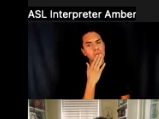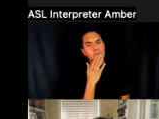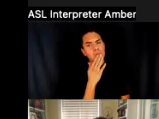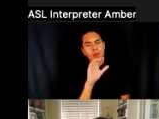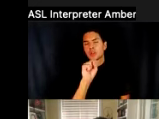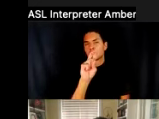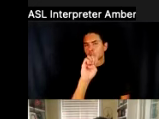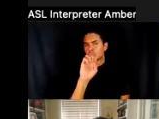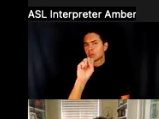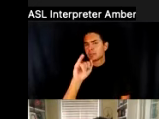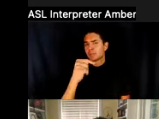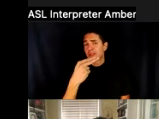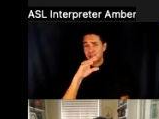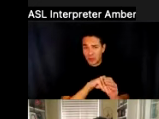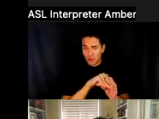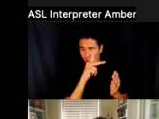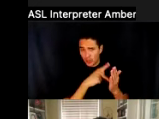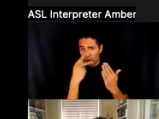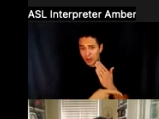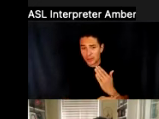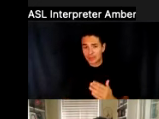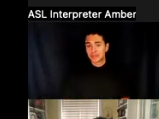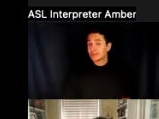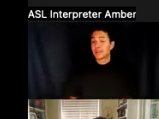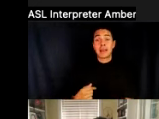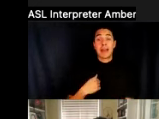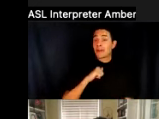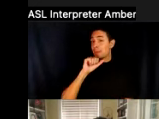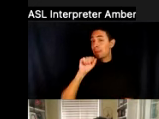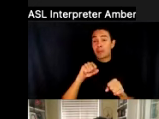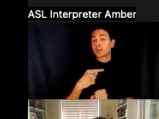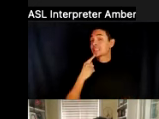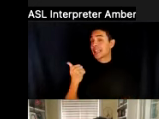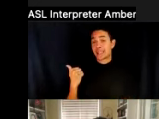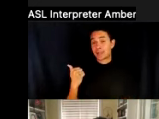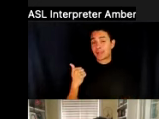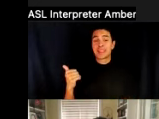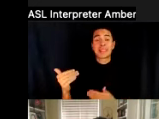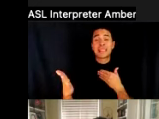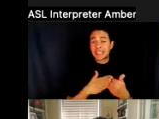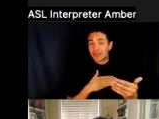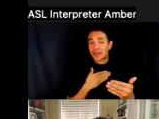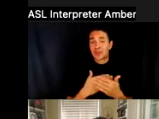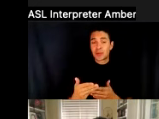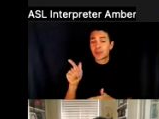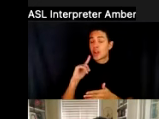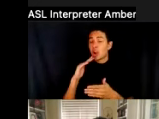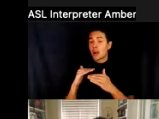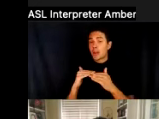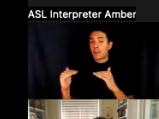program?" I would not be able to tell the chief, even though they're above my